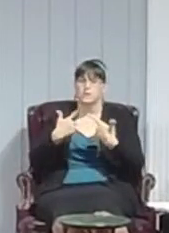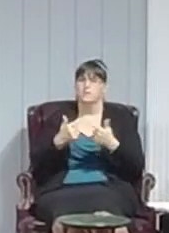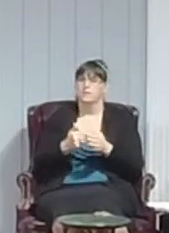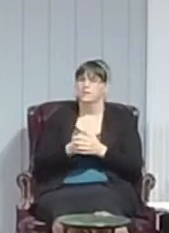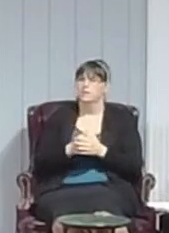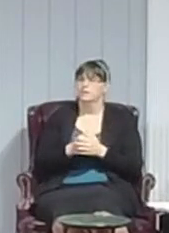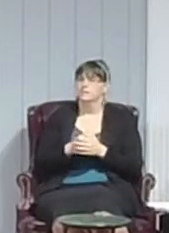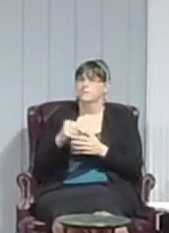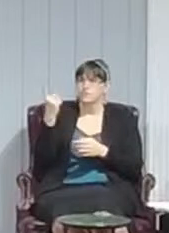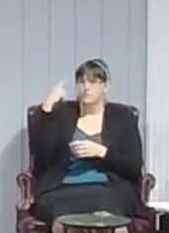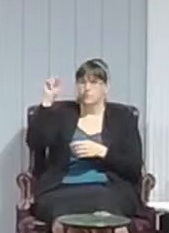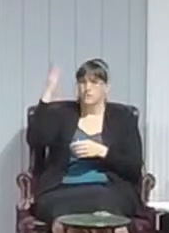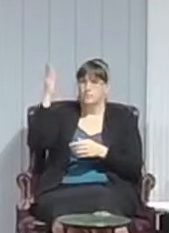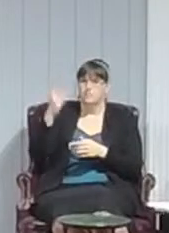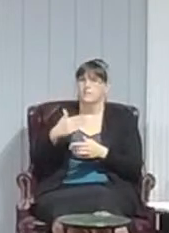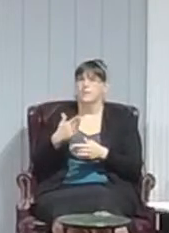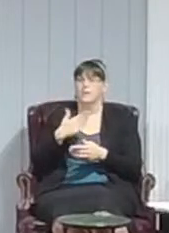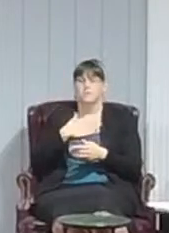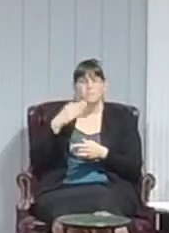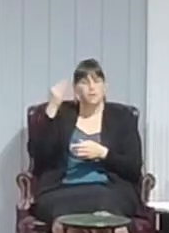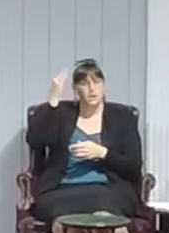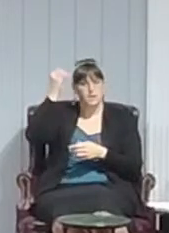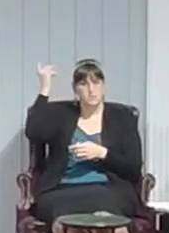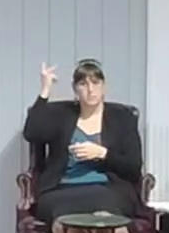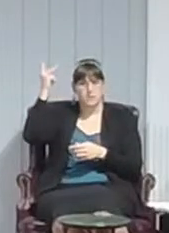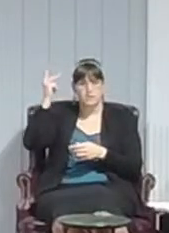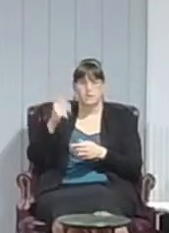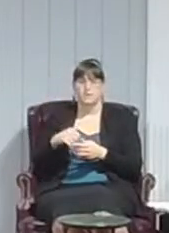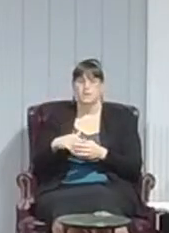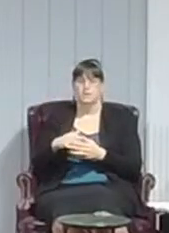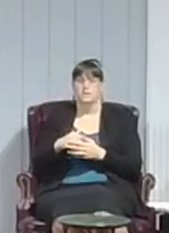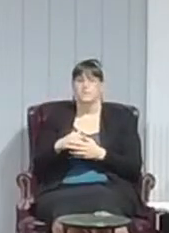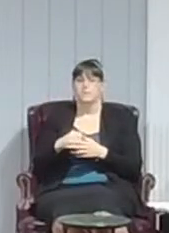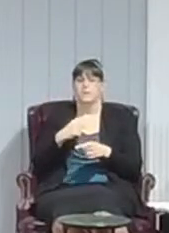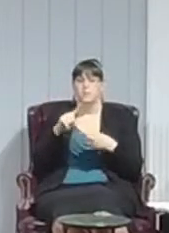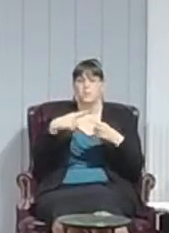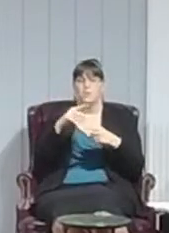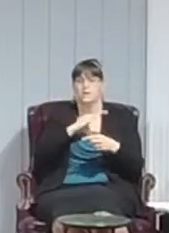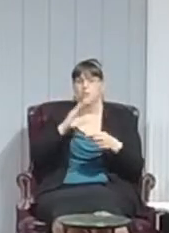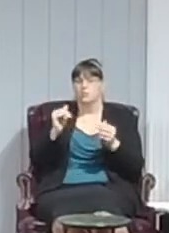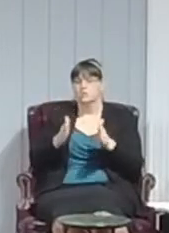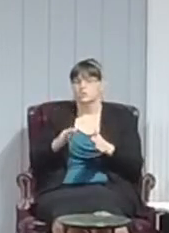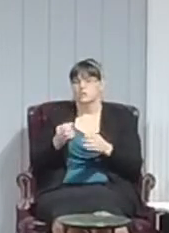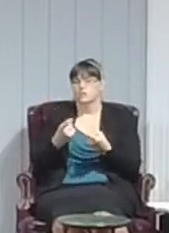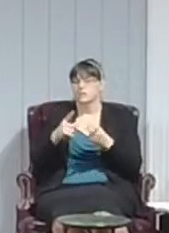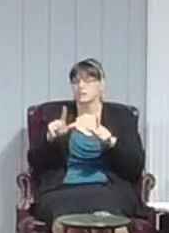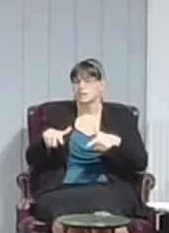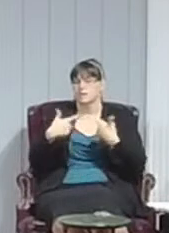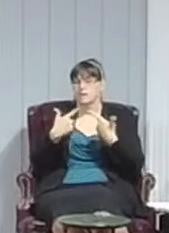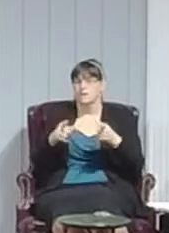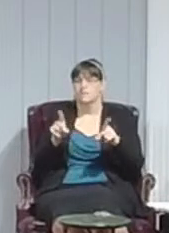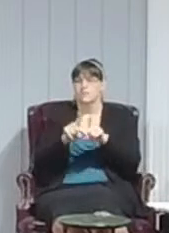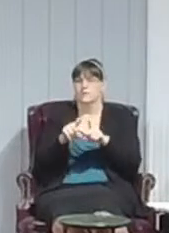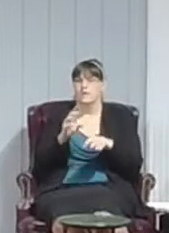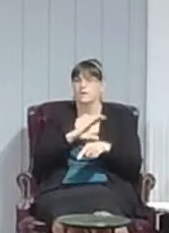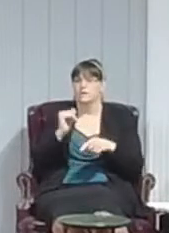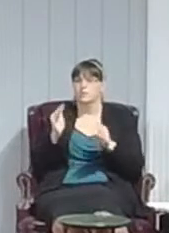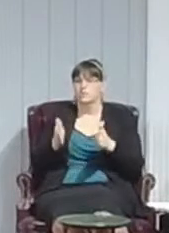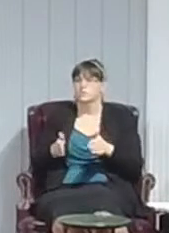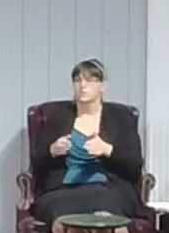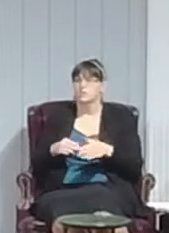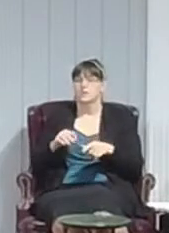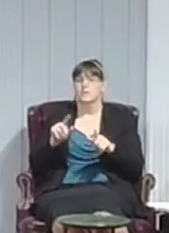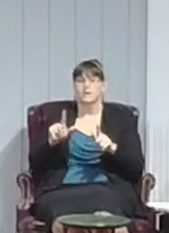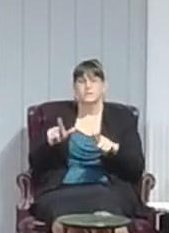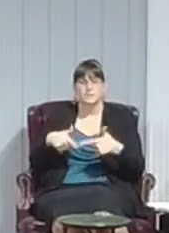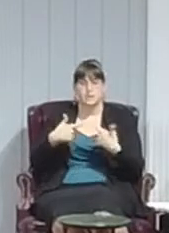just going to tell you, in my opinion is all it is, but my opinion, when a Christian doesn't live like a Christian, he's living like a